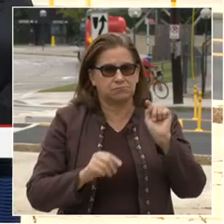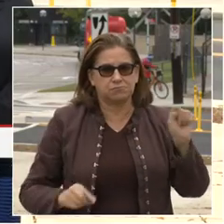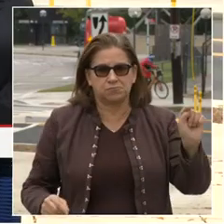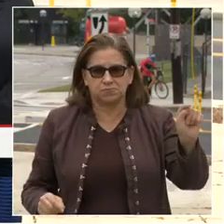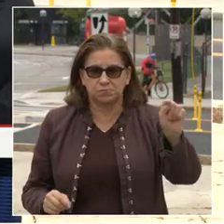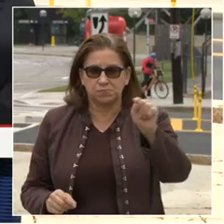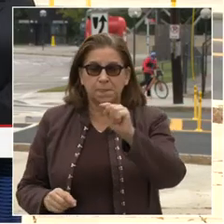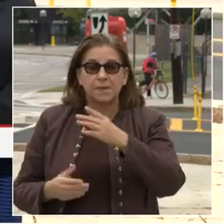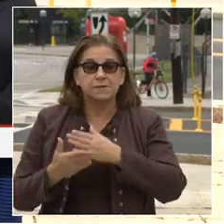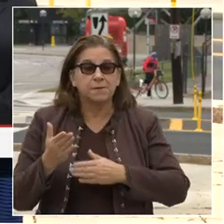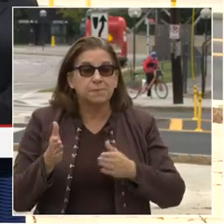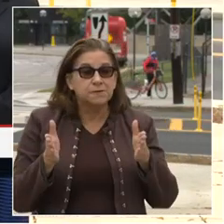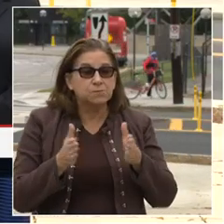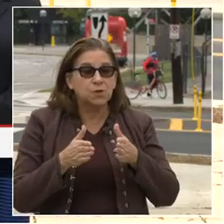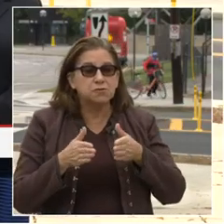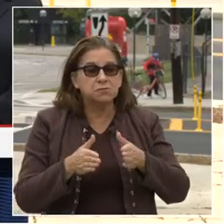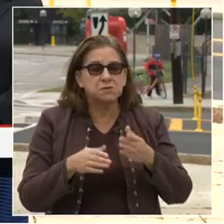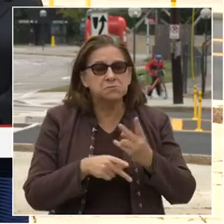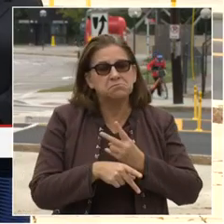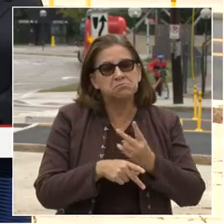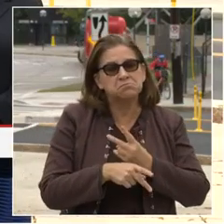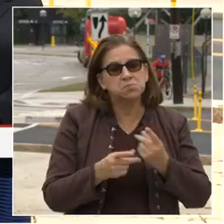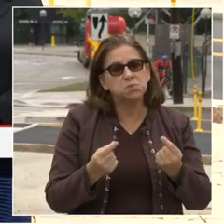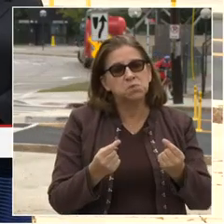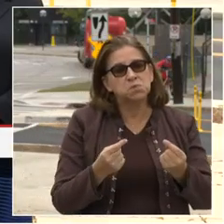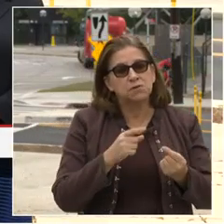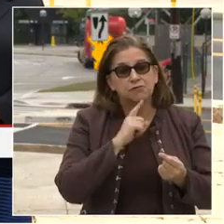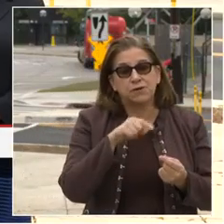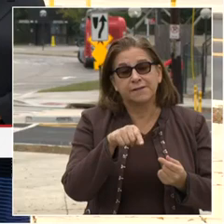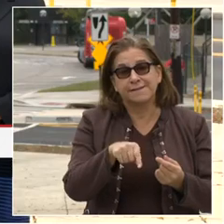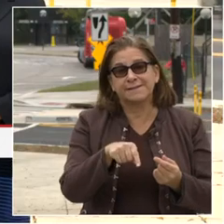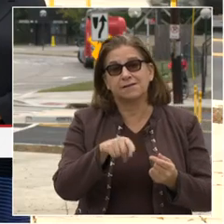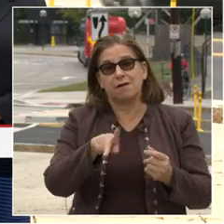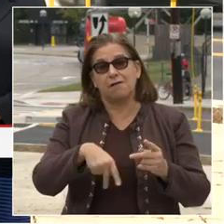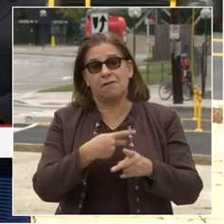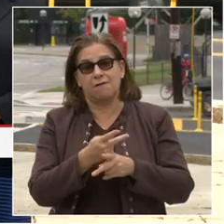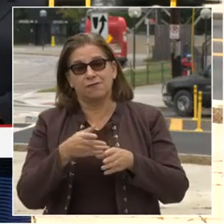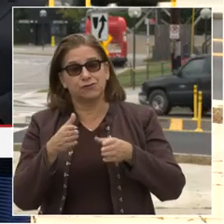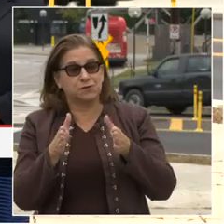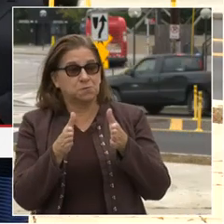street to help support slower speeds. Thank you.